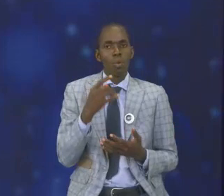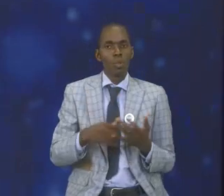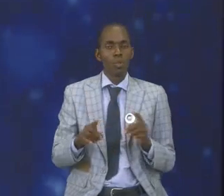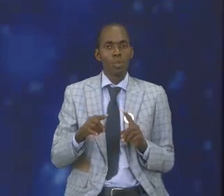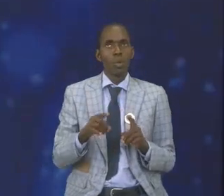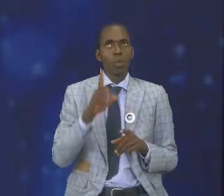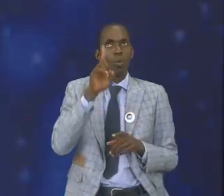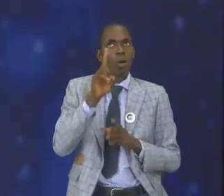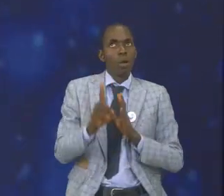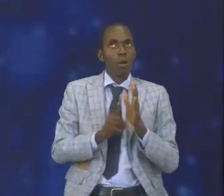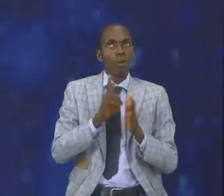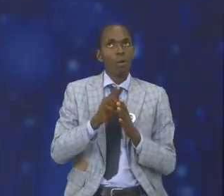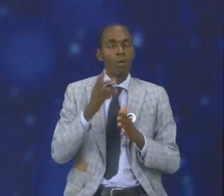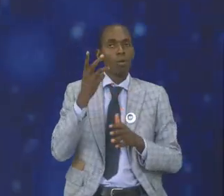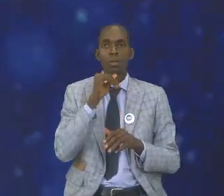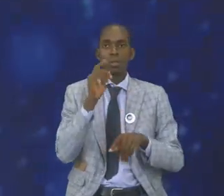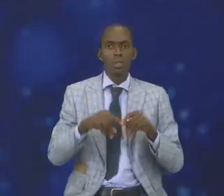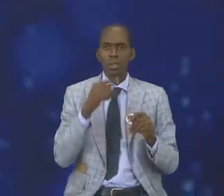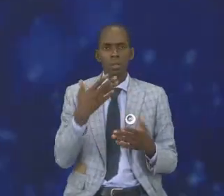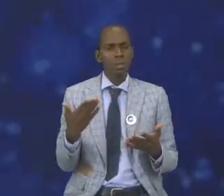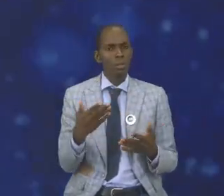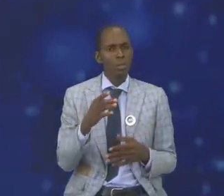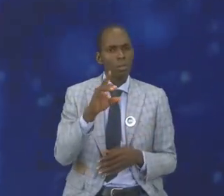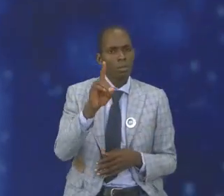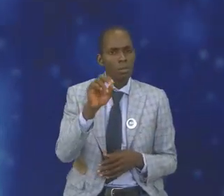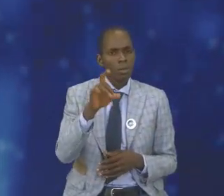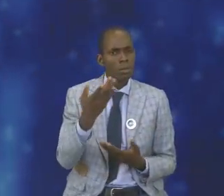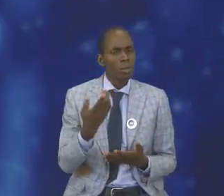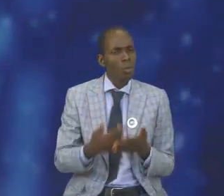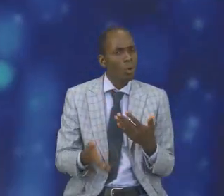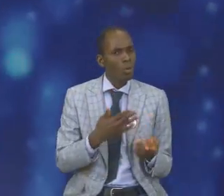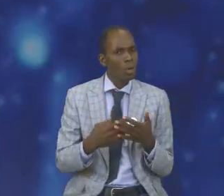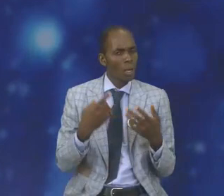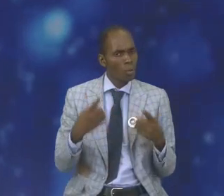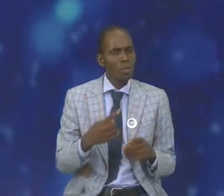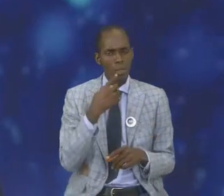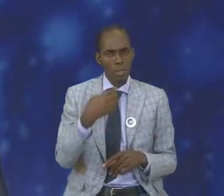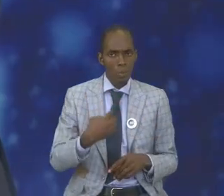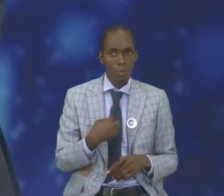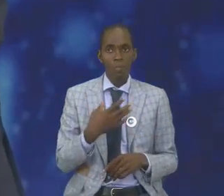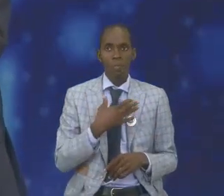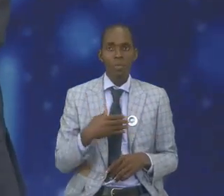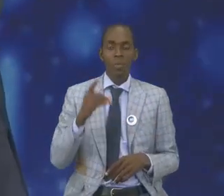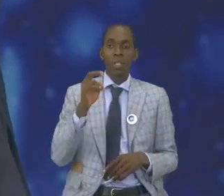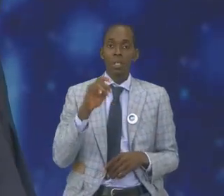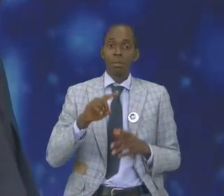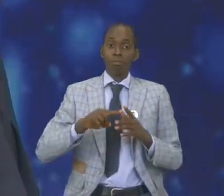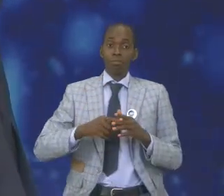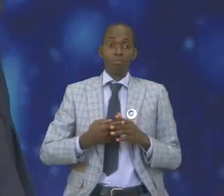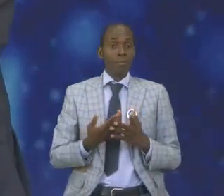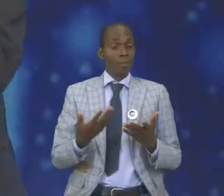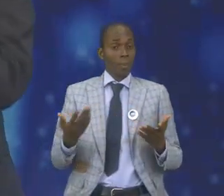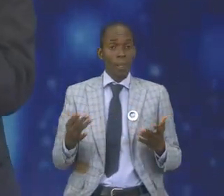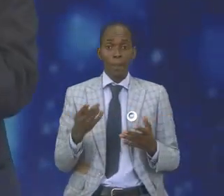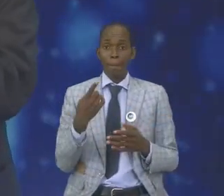talk. And then when the king said, Daniel, whatever it is, tell me. And then Daniel started by saying, the dream,